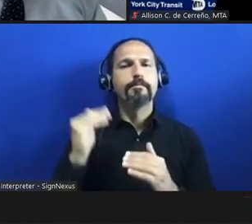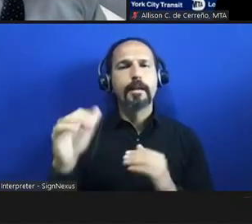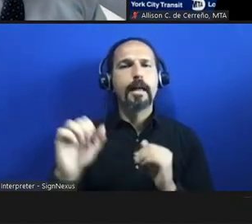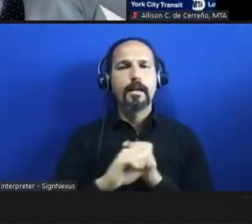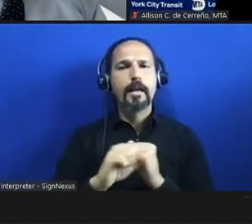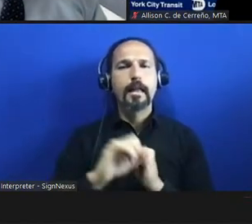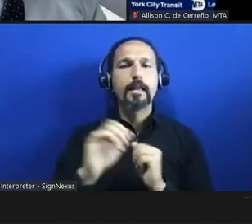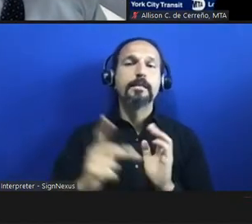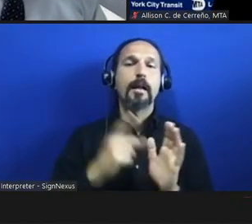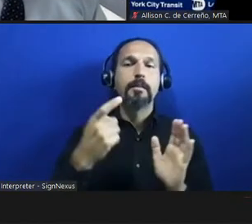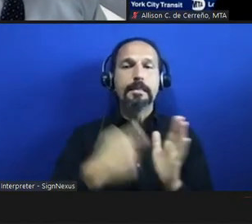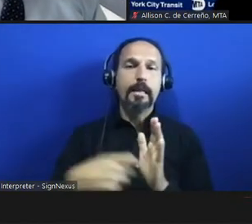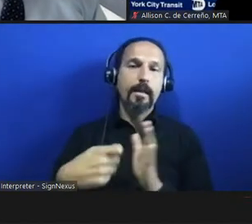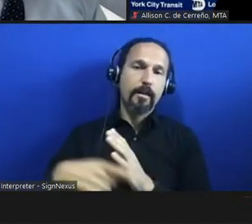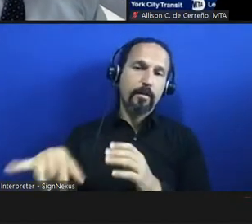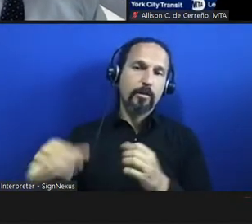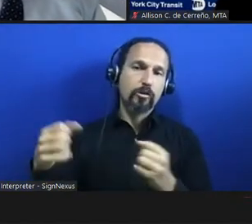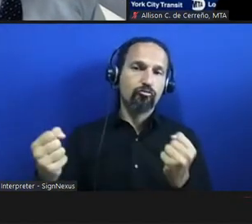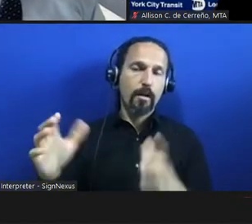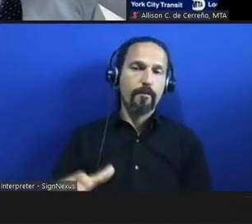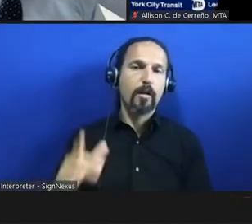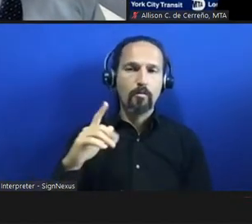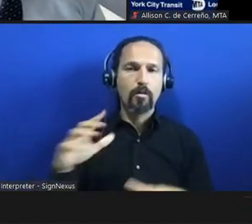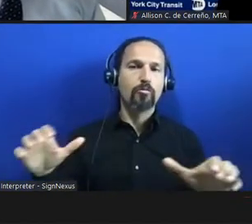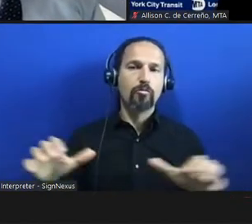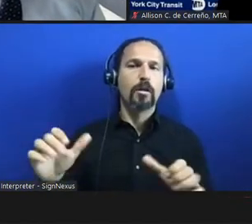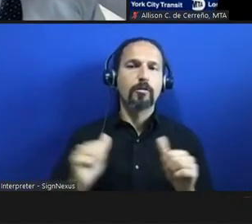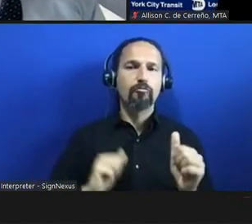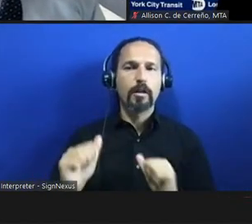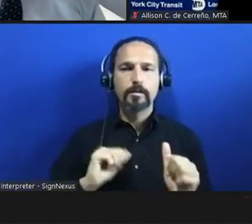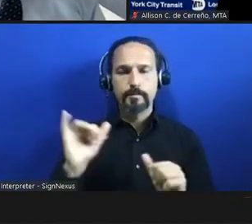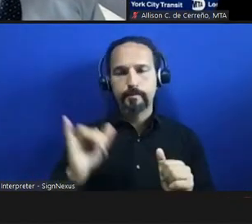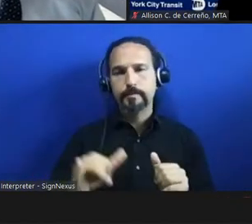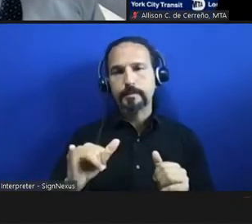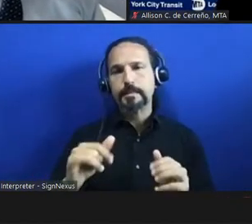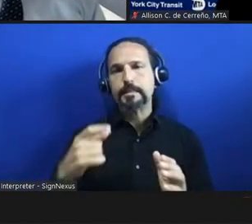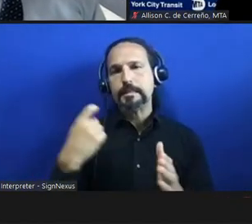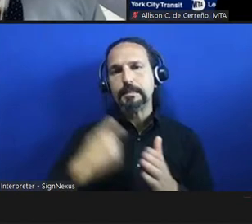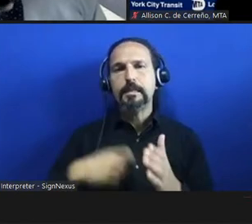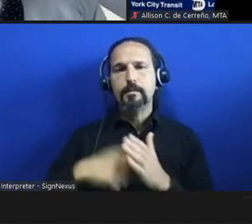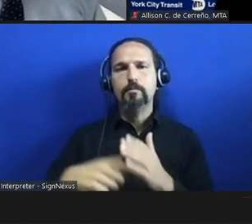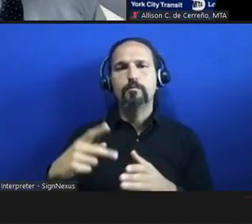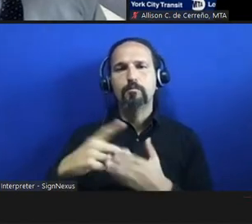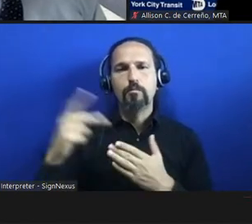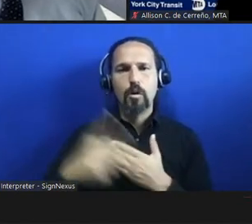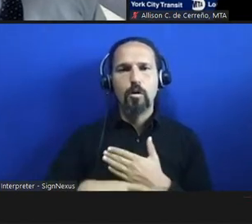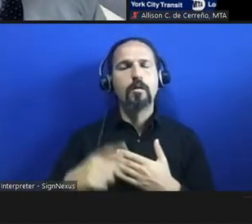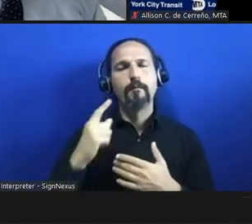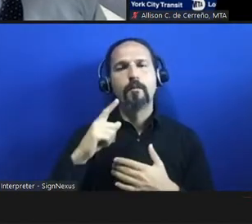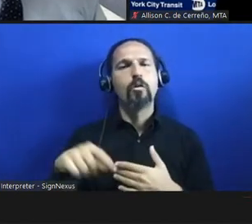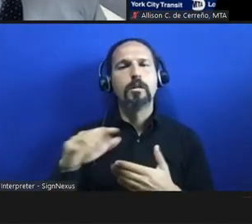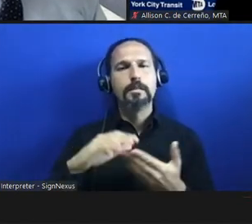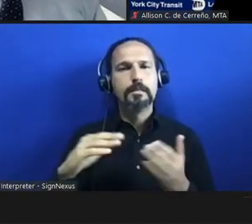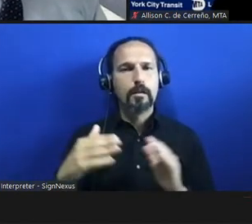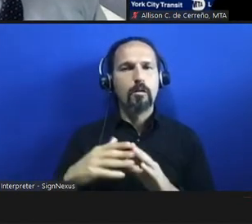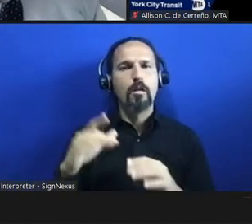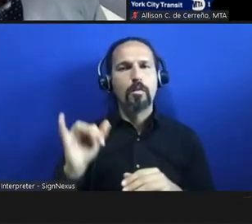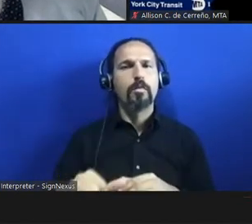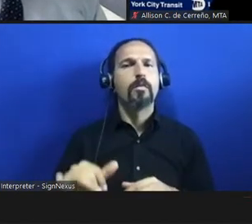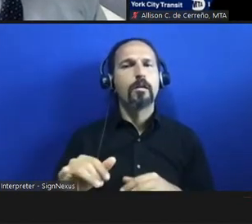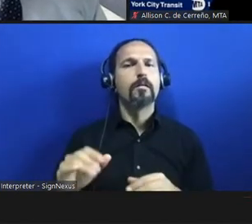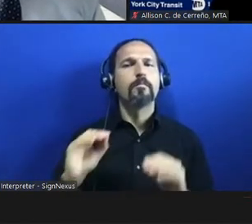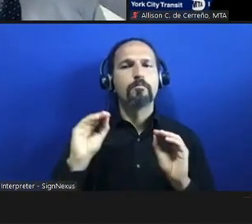of double taxation of drivers through their aggressive camera ticketing program the threat of further billing our city residents through the broad